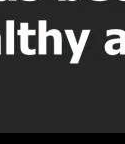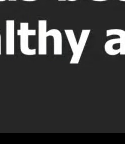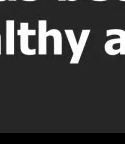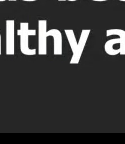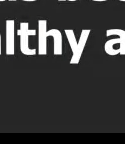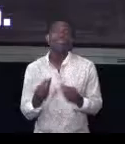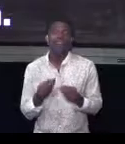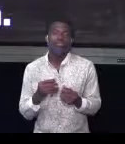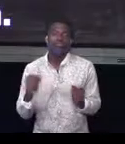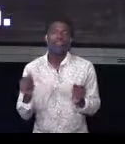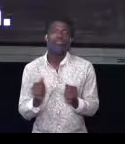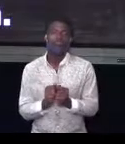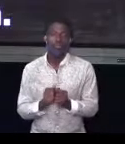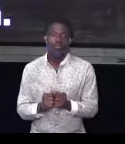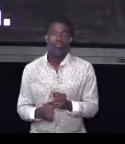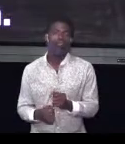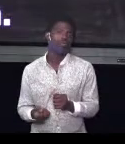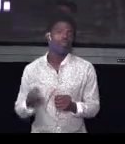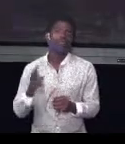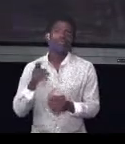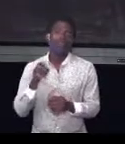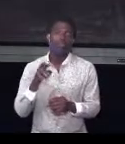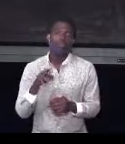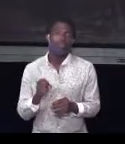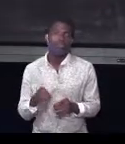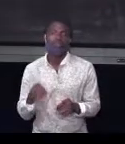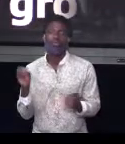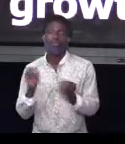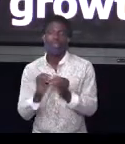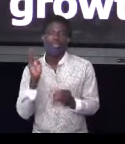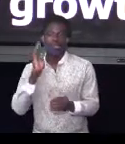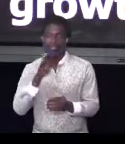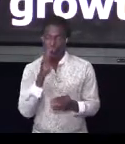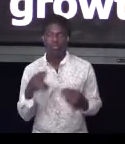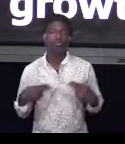which manure has been added will be healthy and green.